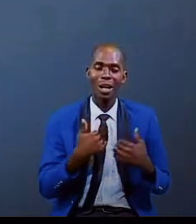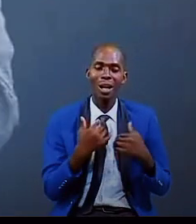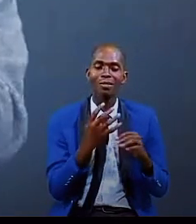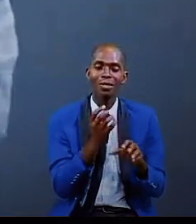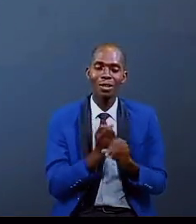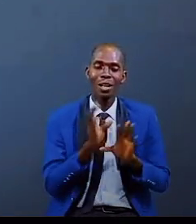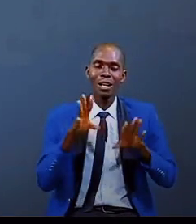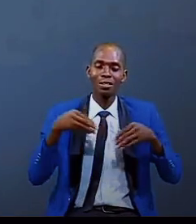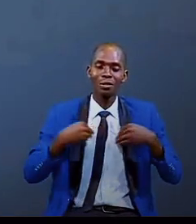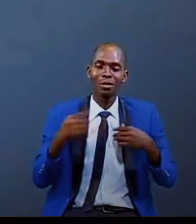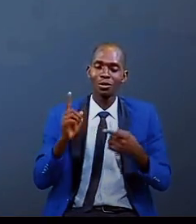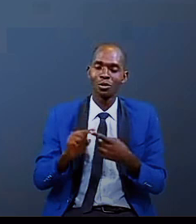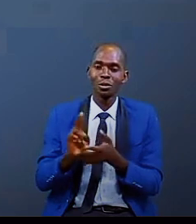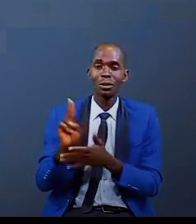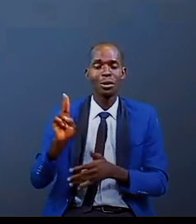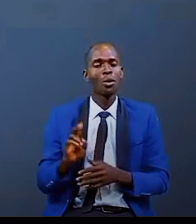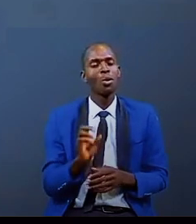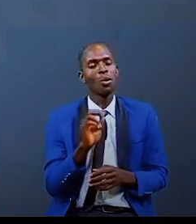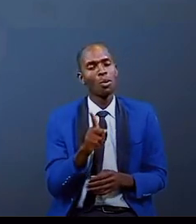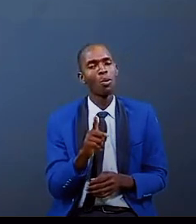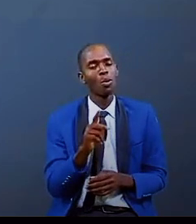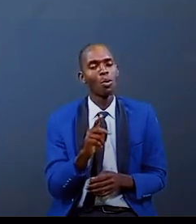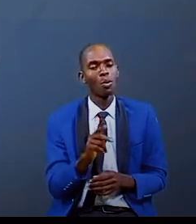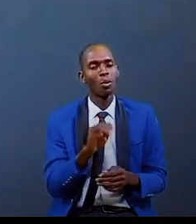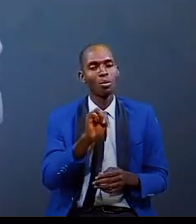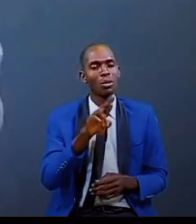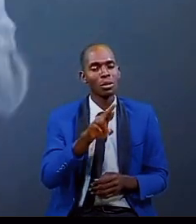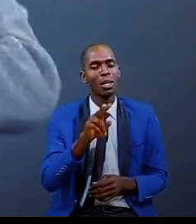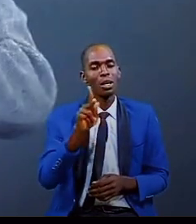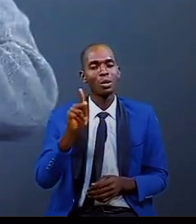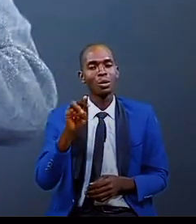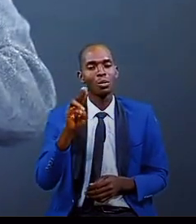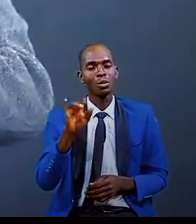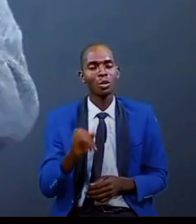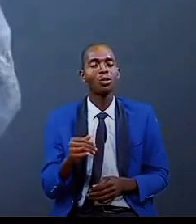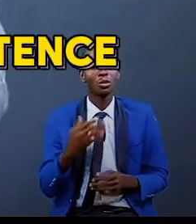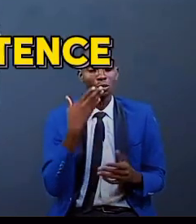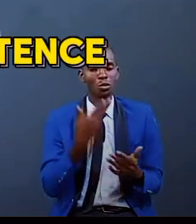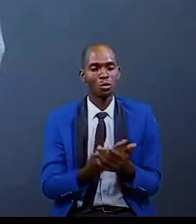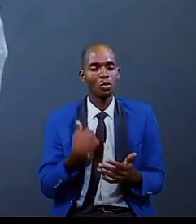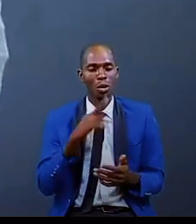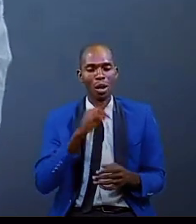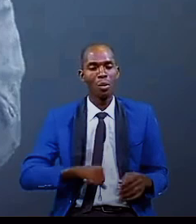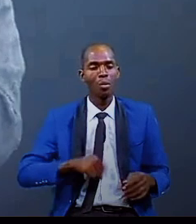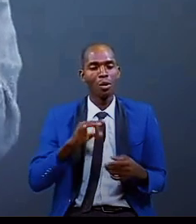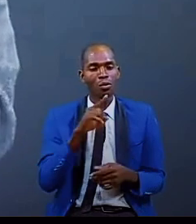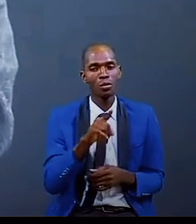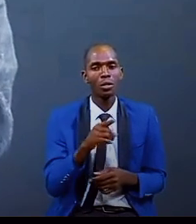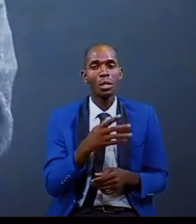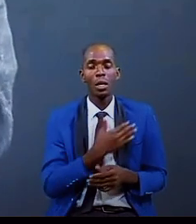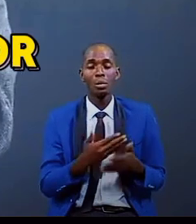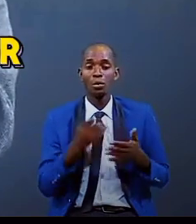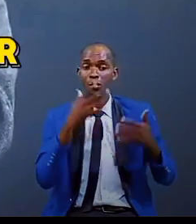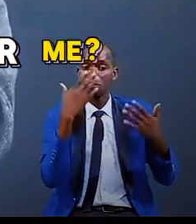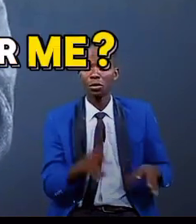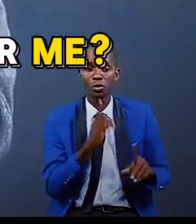he said, Mr. Kumuyi, this is good. We're proud of you. And before he finished his sentence, I said, will the